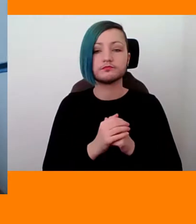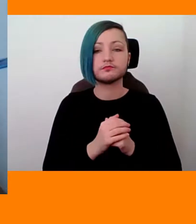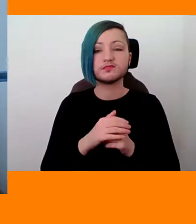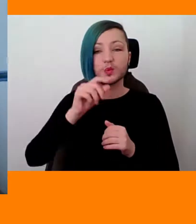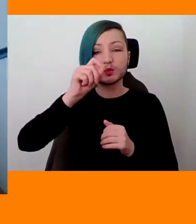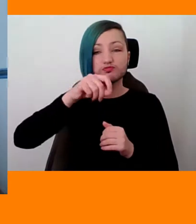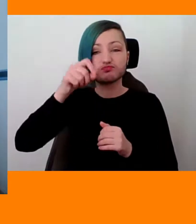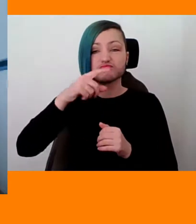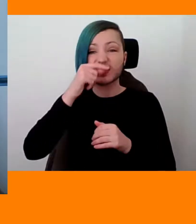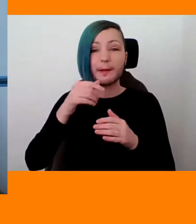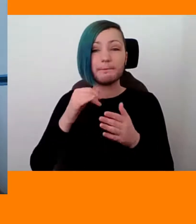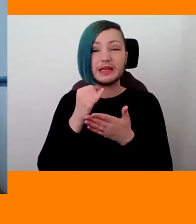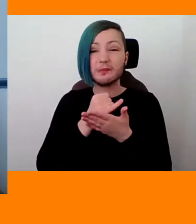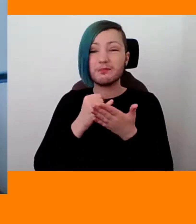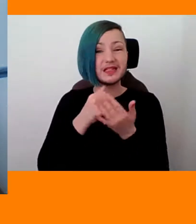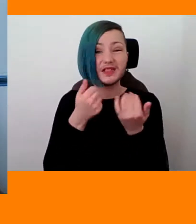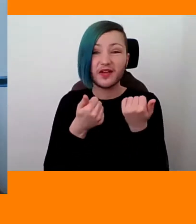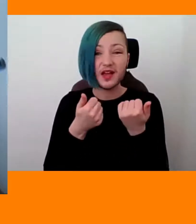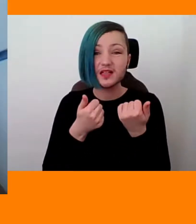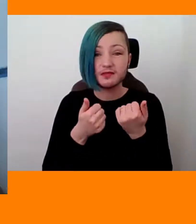messy.